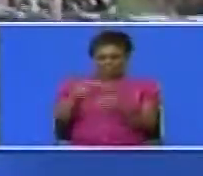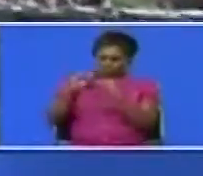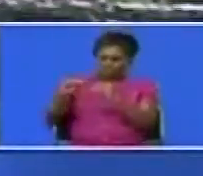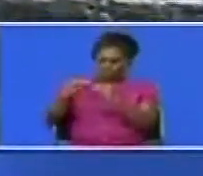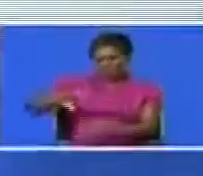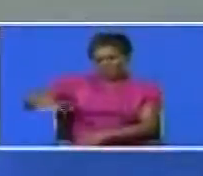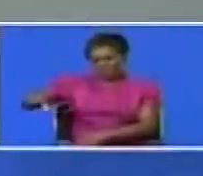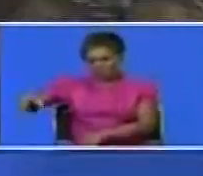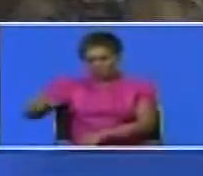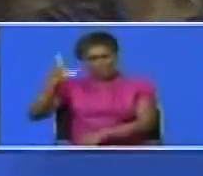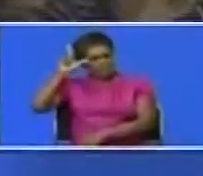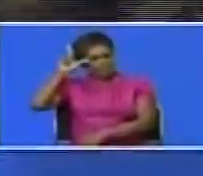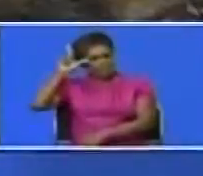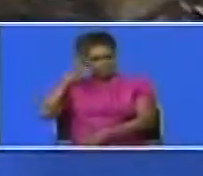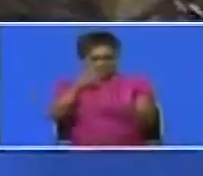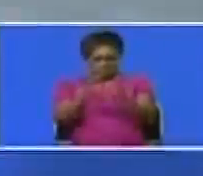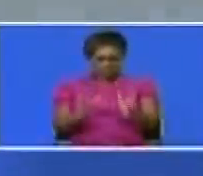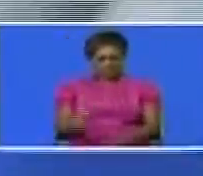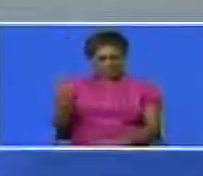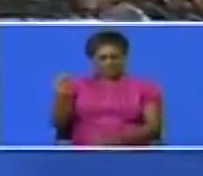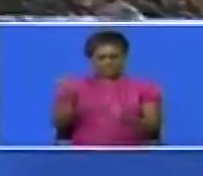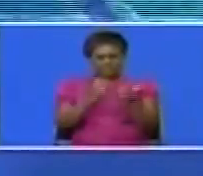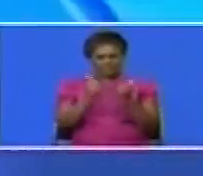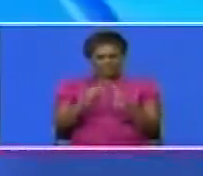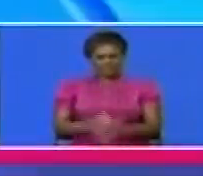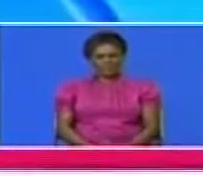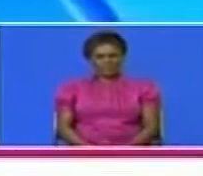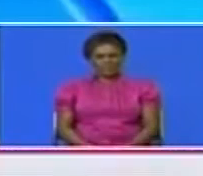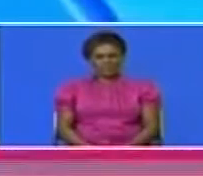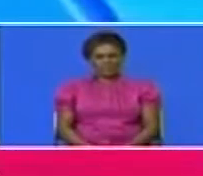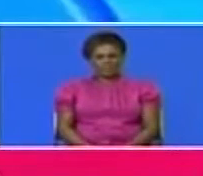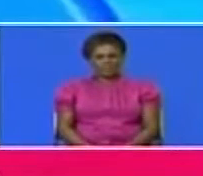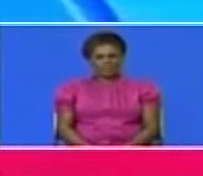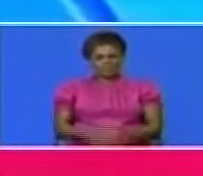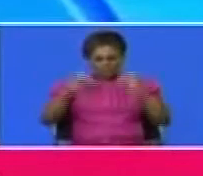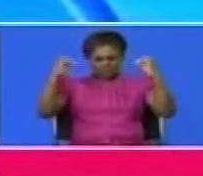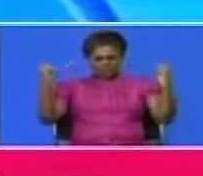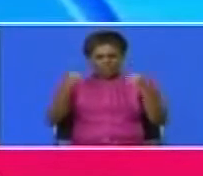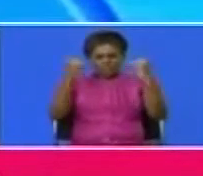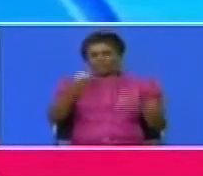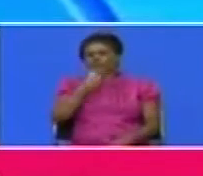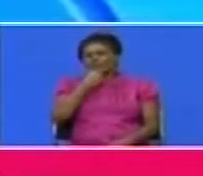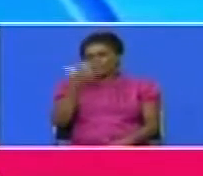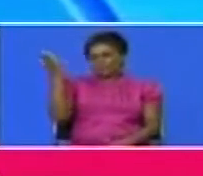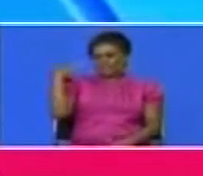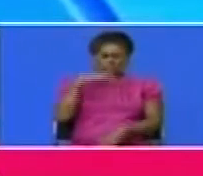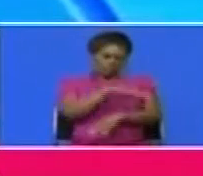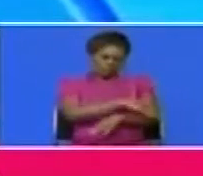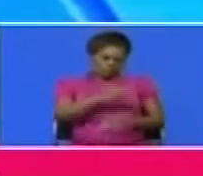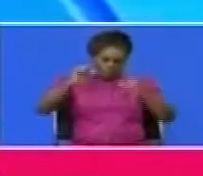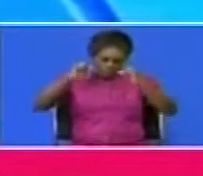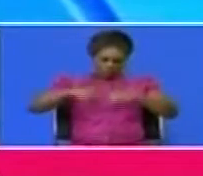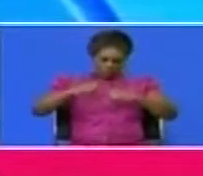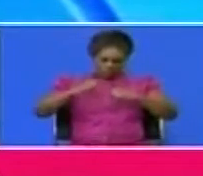county. Lynn Washira, KTN. Premier League champions Gor Mahia last evening signed a 50 million